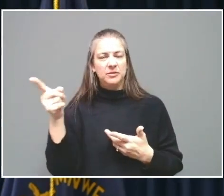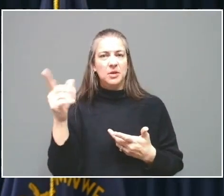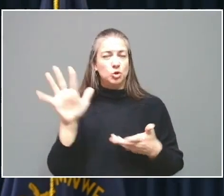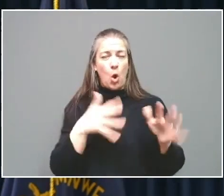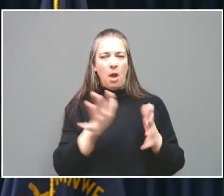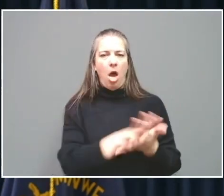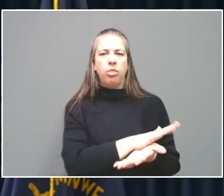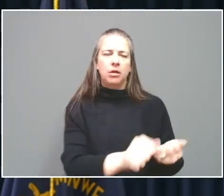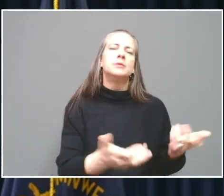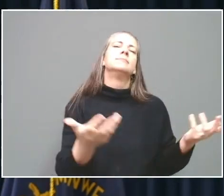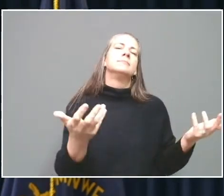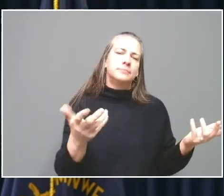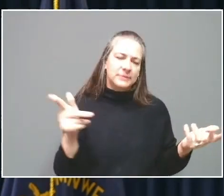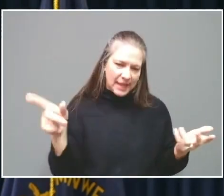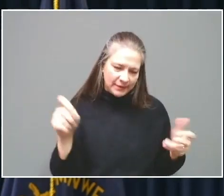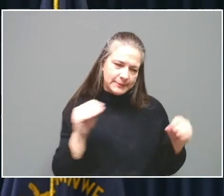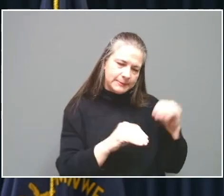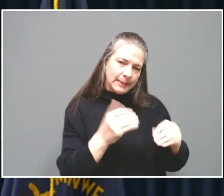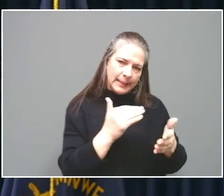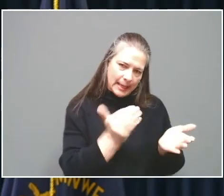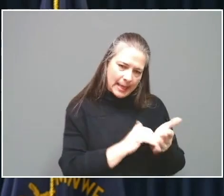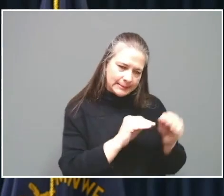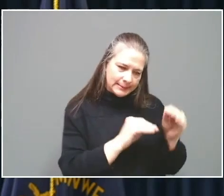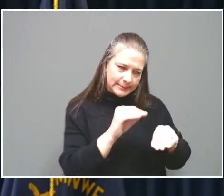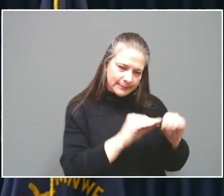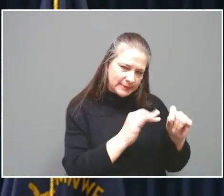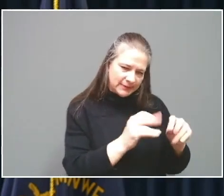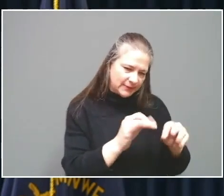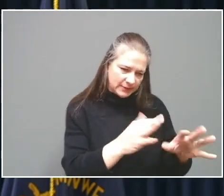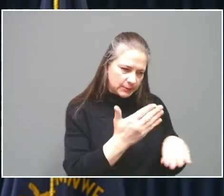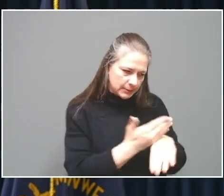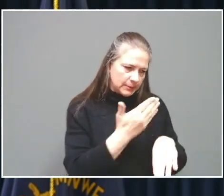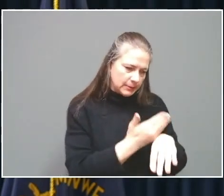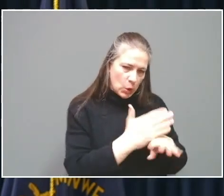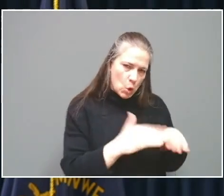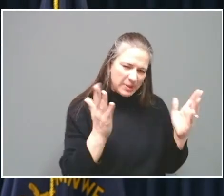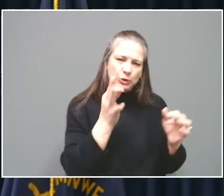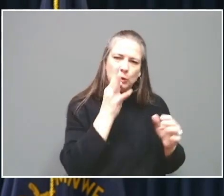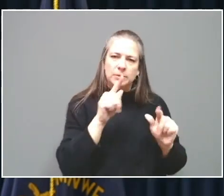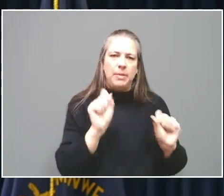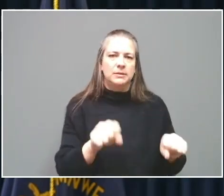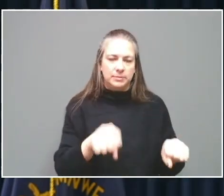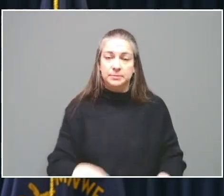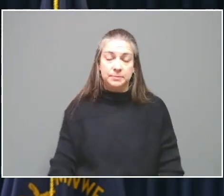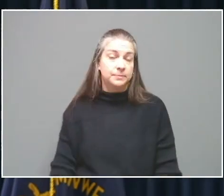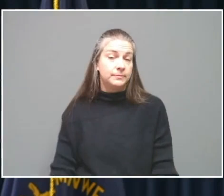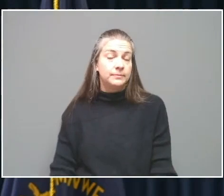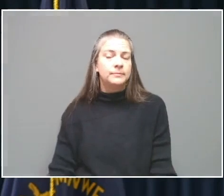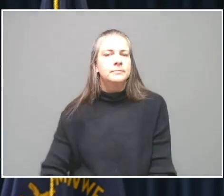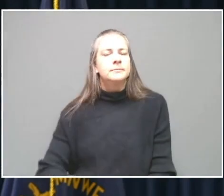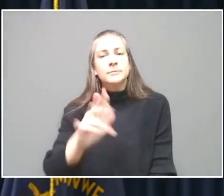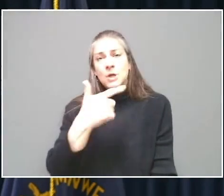reopened to traffic while the cabinet works to get the rest repaired and reopened as quickly as possible. And I hope folks understand that